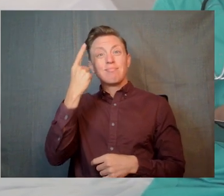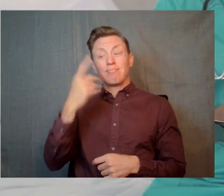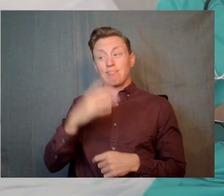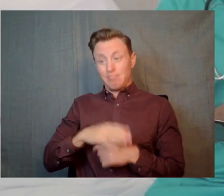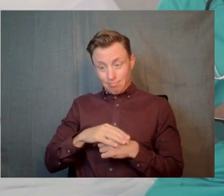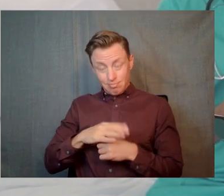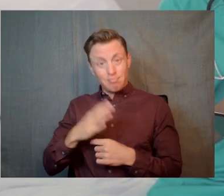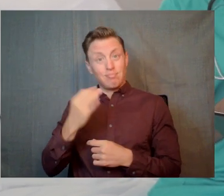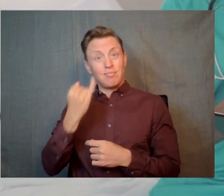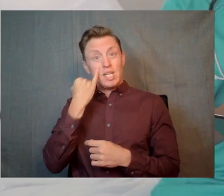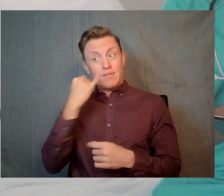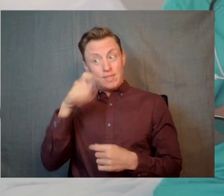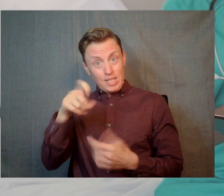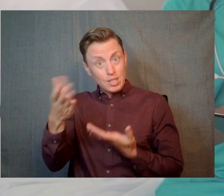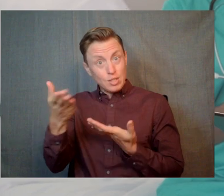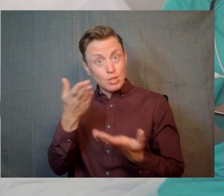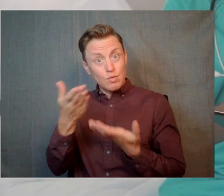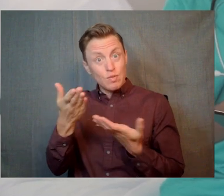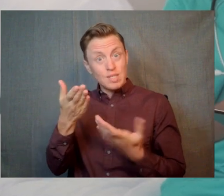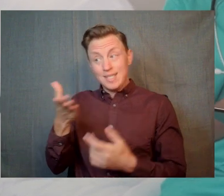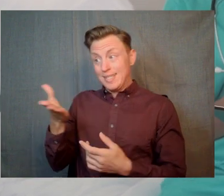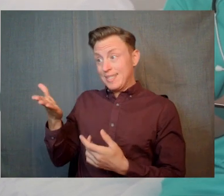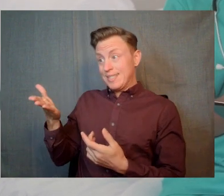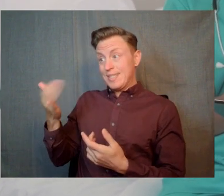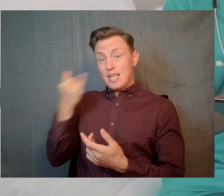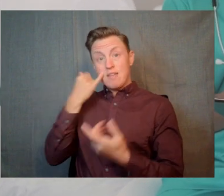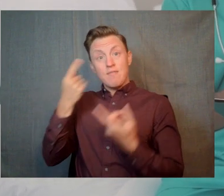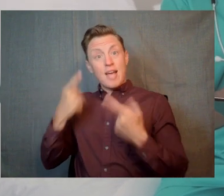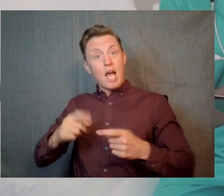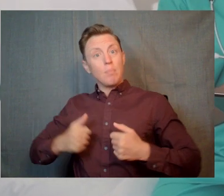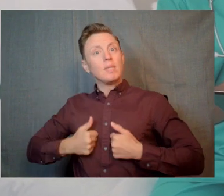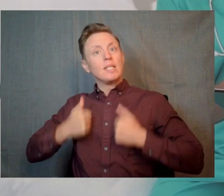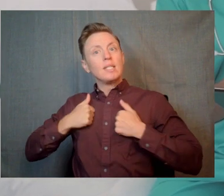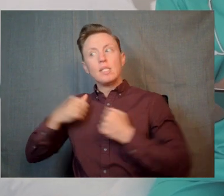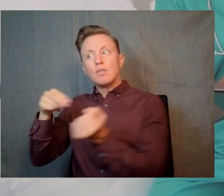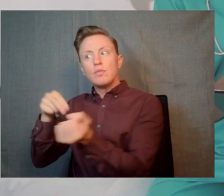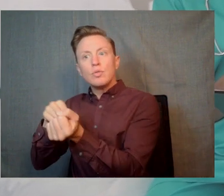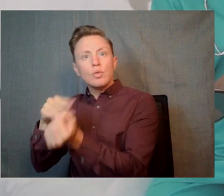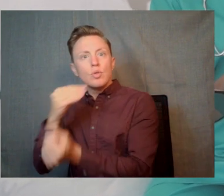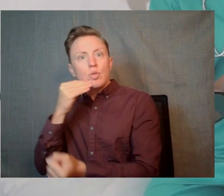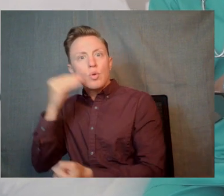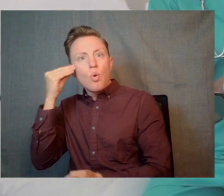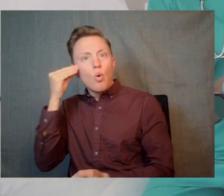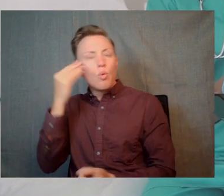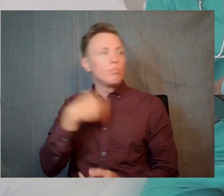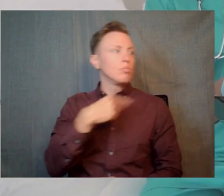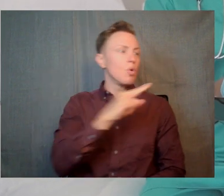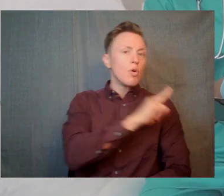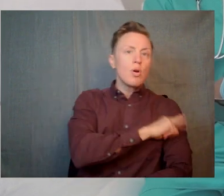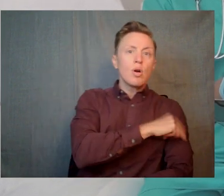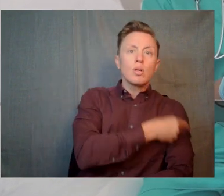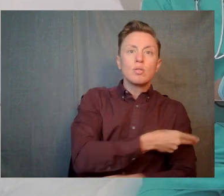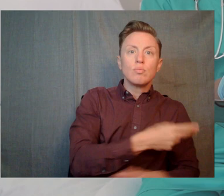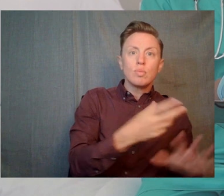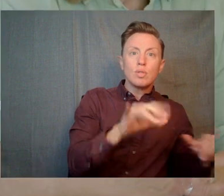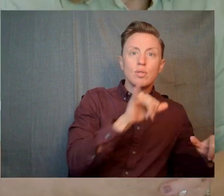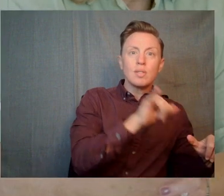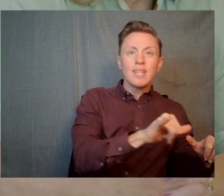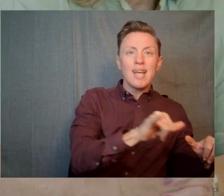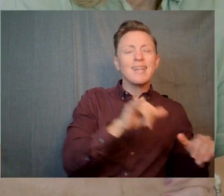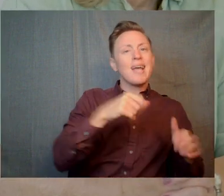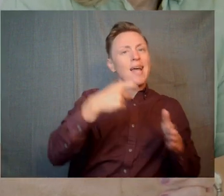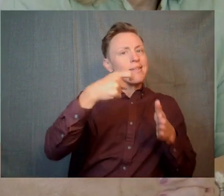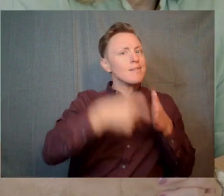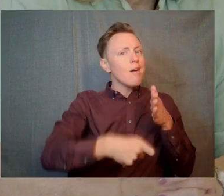costly to receive services at a nursing facility or a hospital,